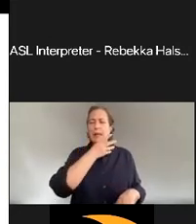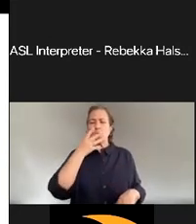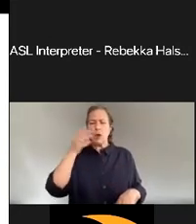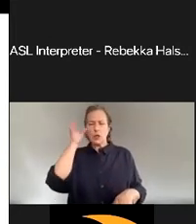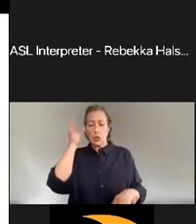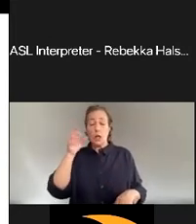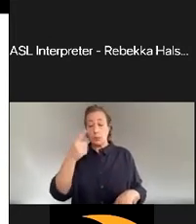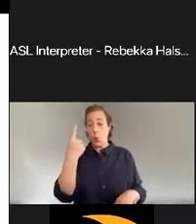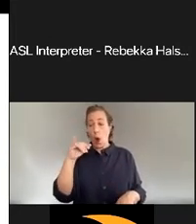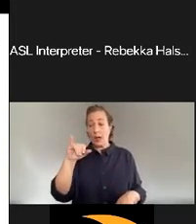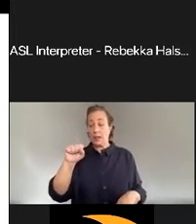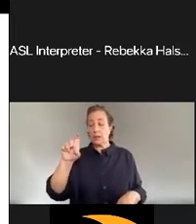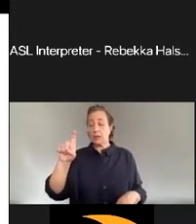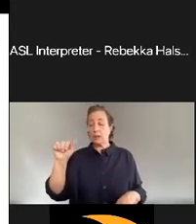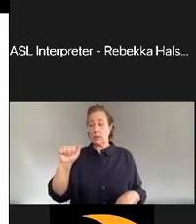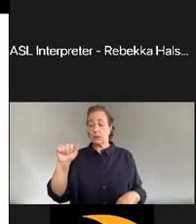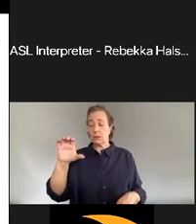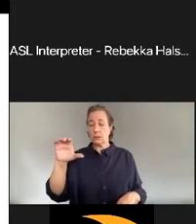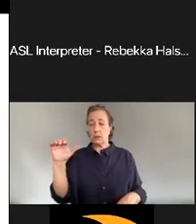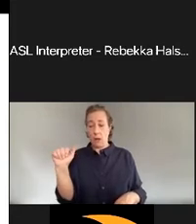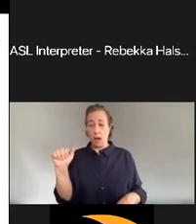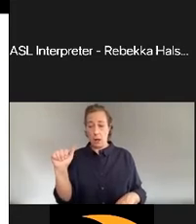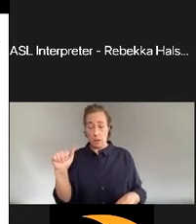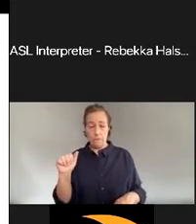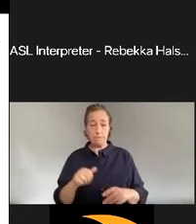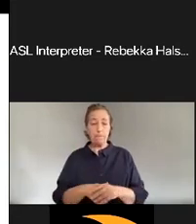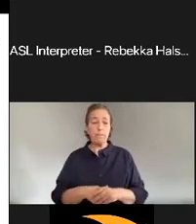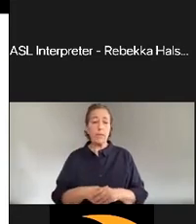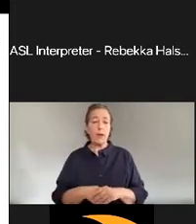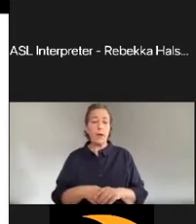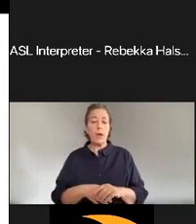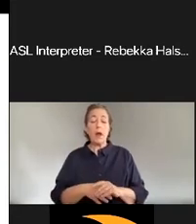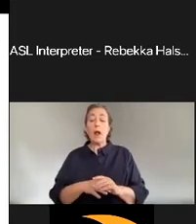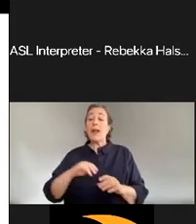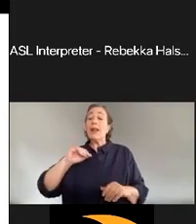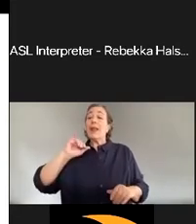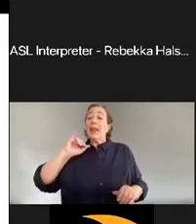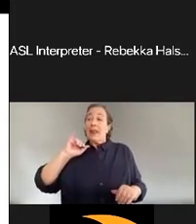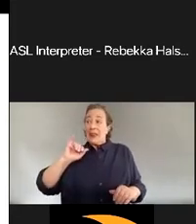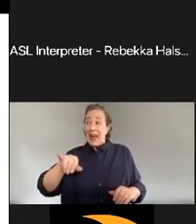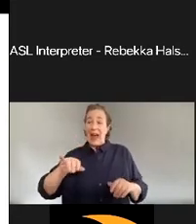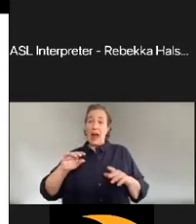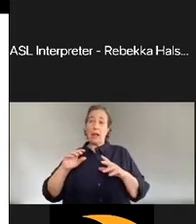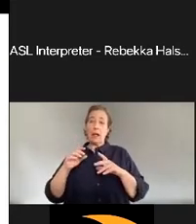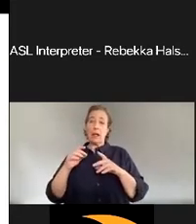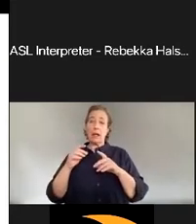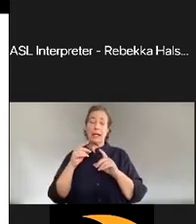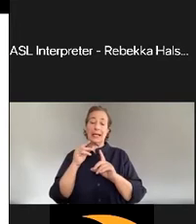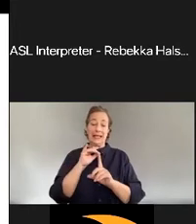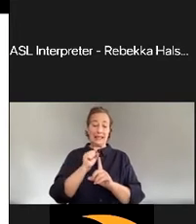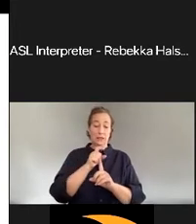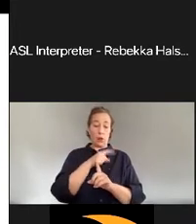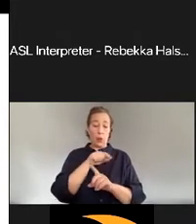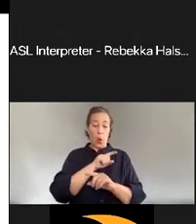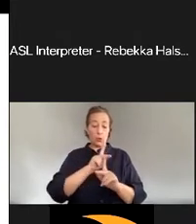which is a deferred action for childhood arrival. And that's a project that gives people who came to the United